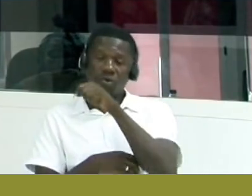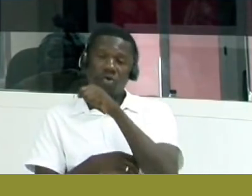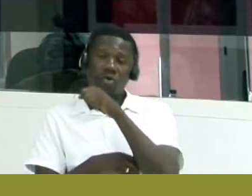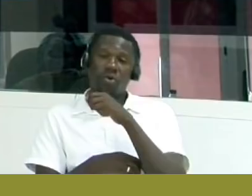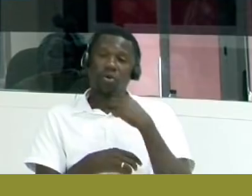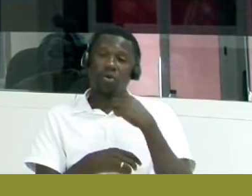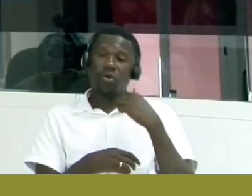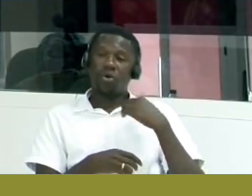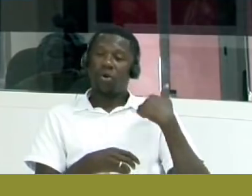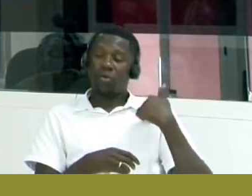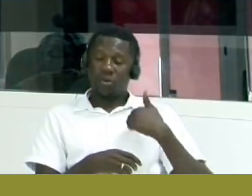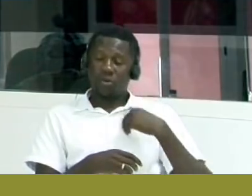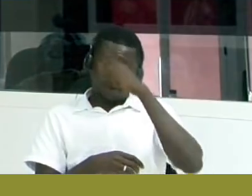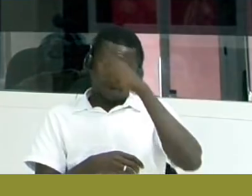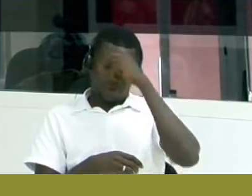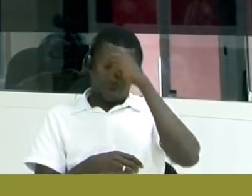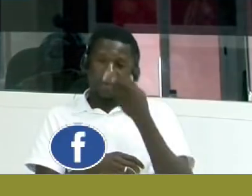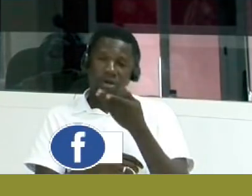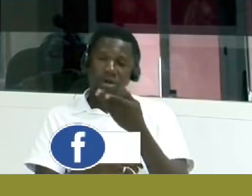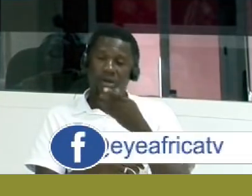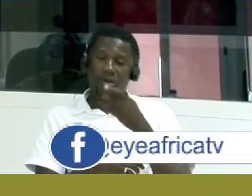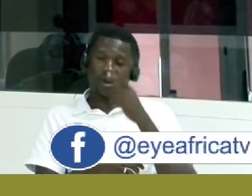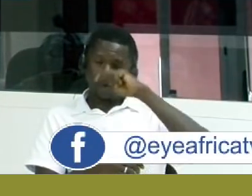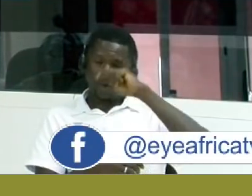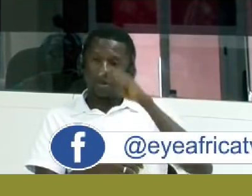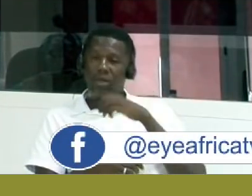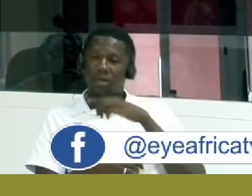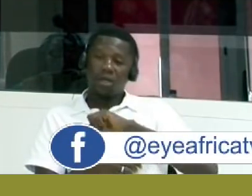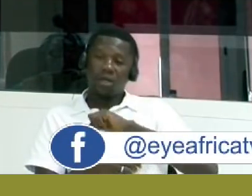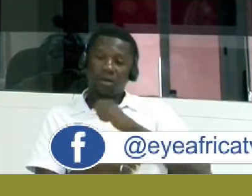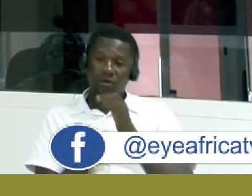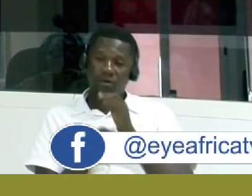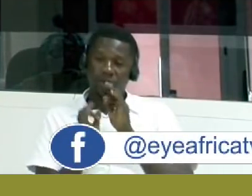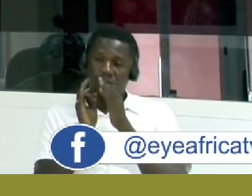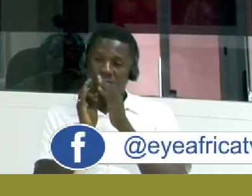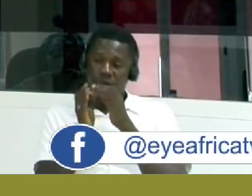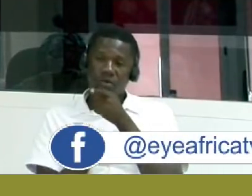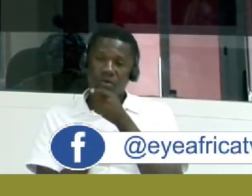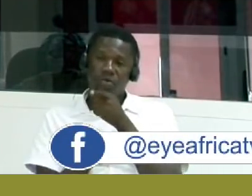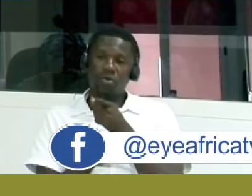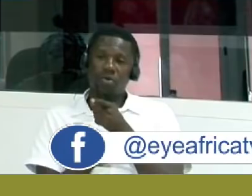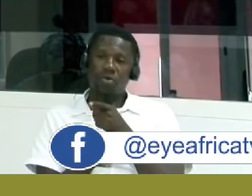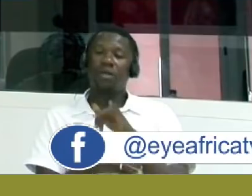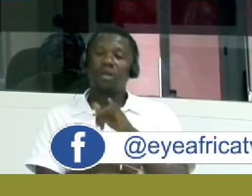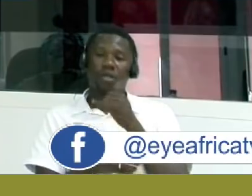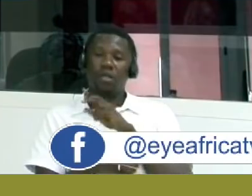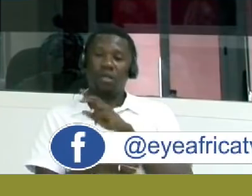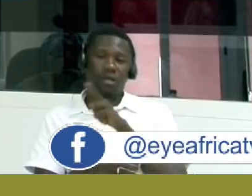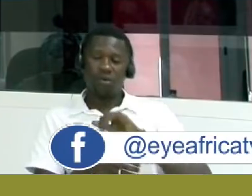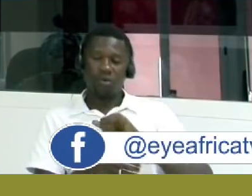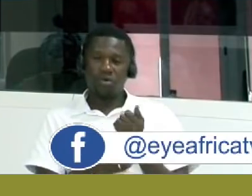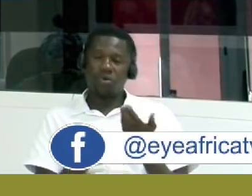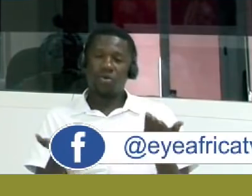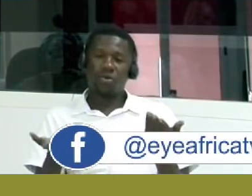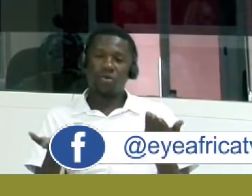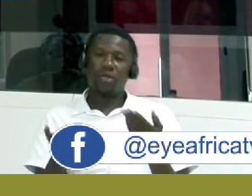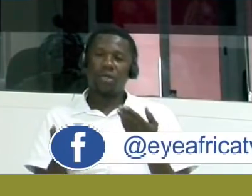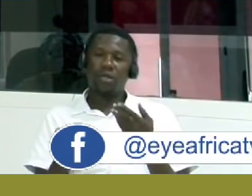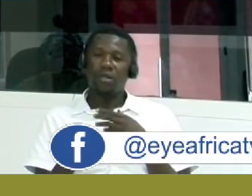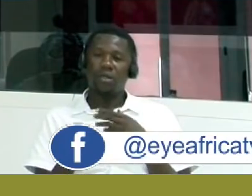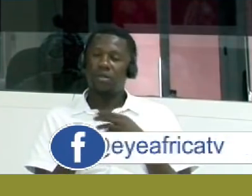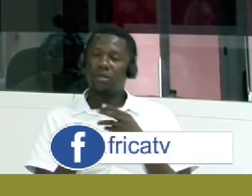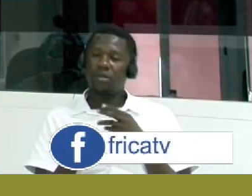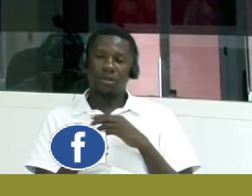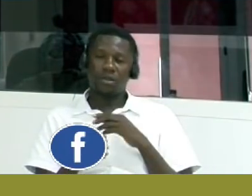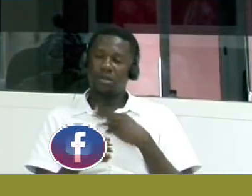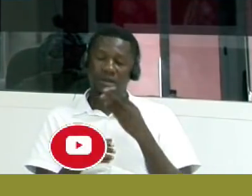provide the correct information? Yes, they did not. And that would be insubordination in the police, wouldn't it? Yeah,